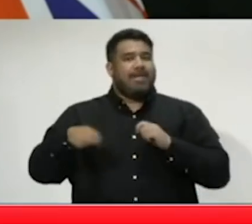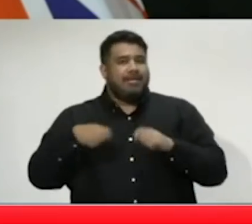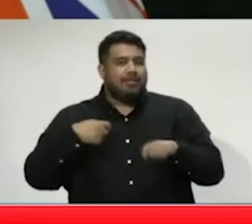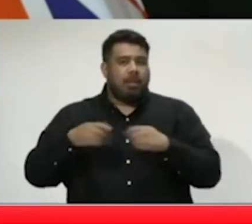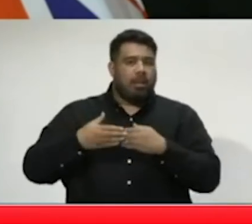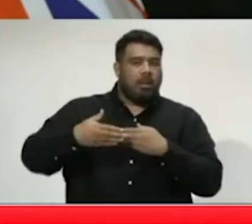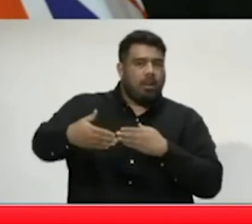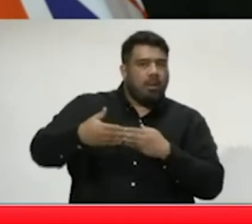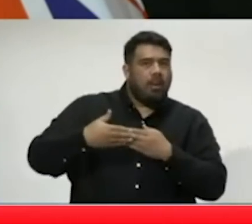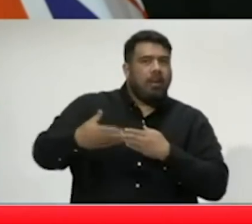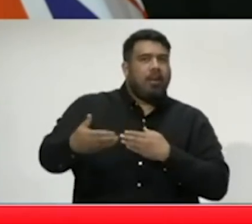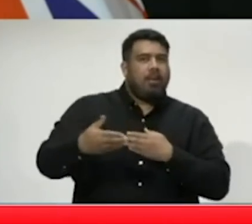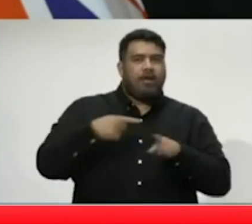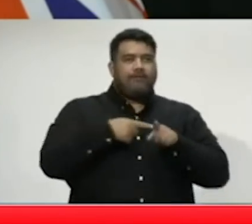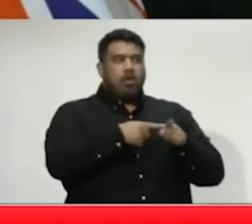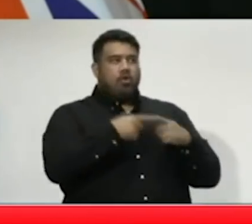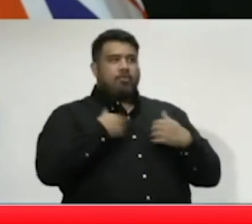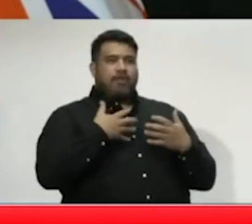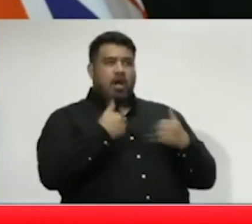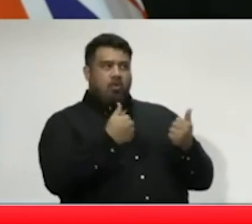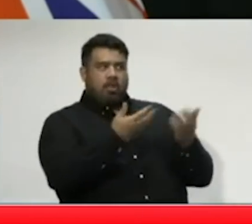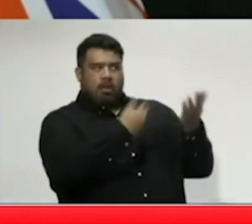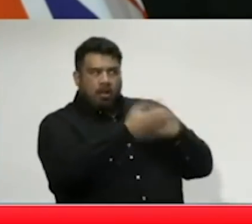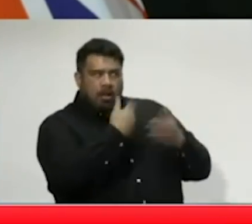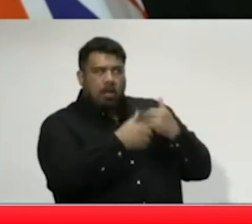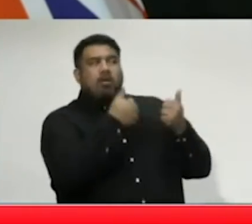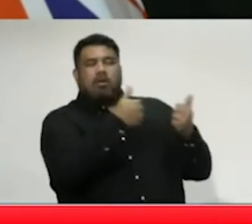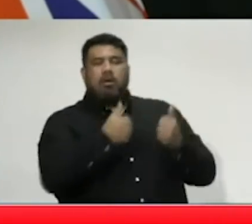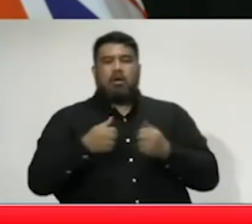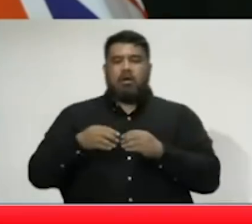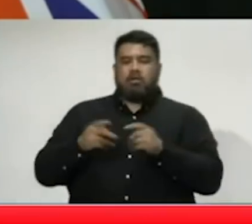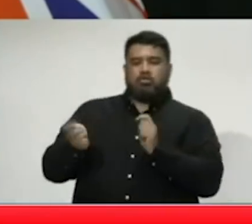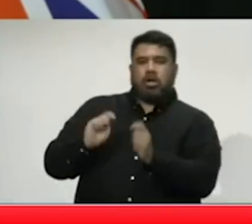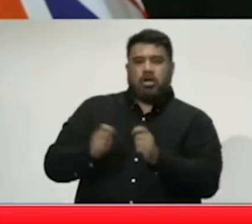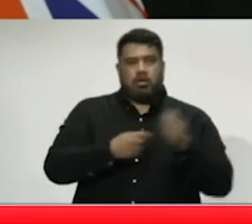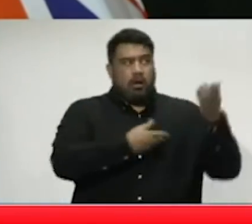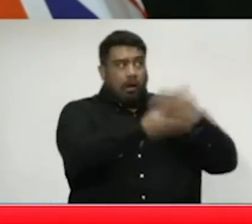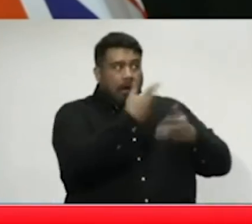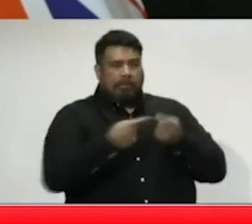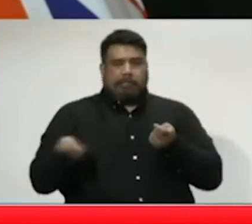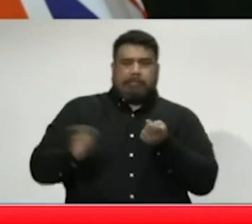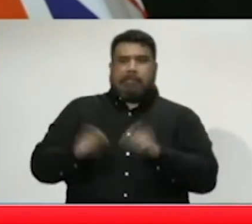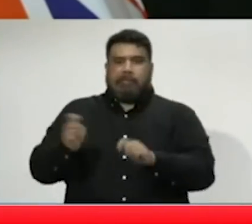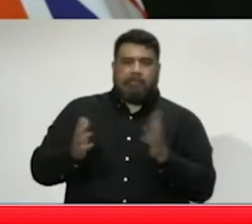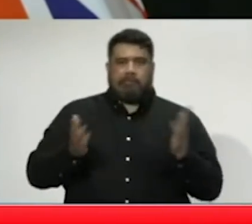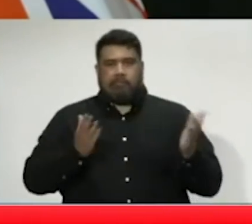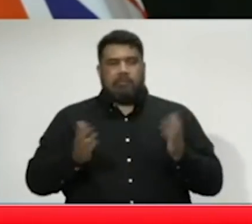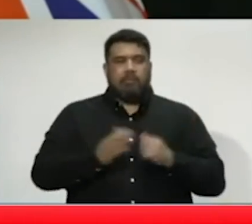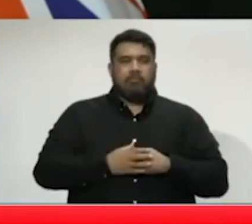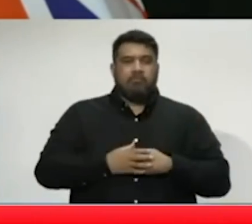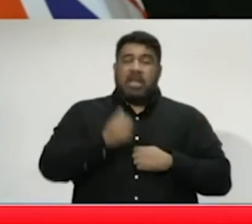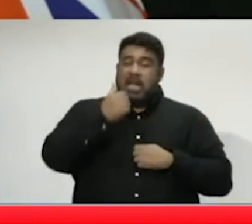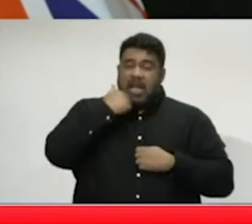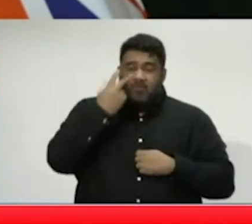mind, you will keep seeing these incremental changes while we were here, and that we will be regularly reviewing those